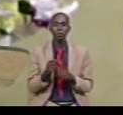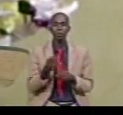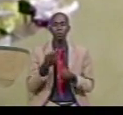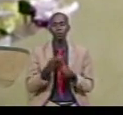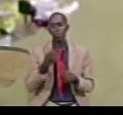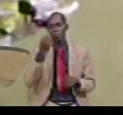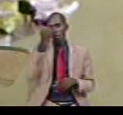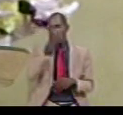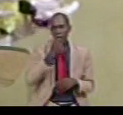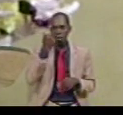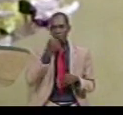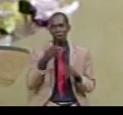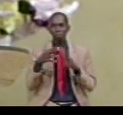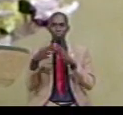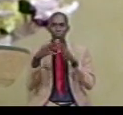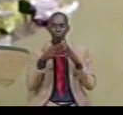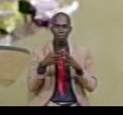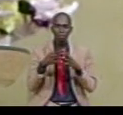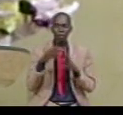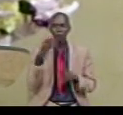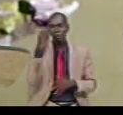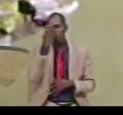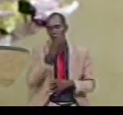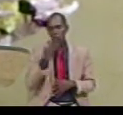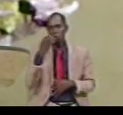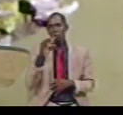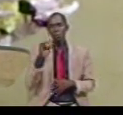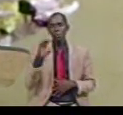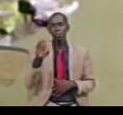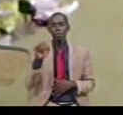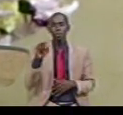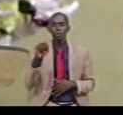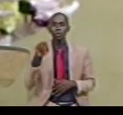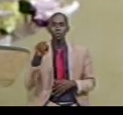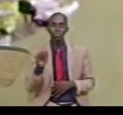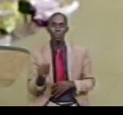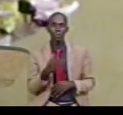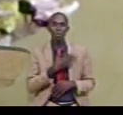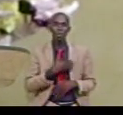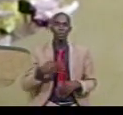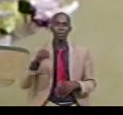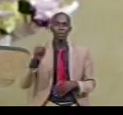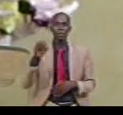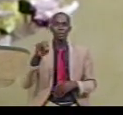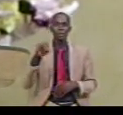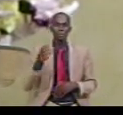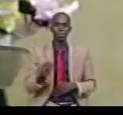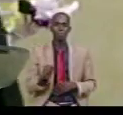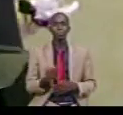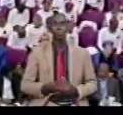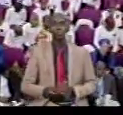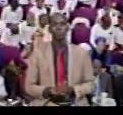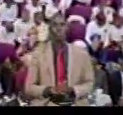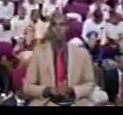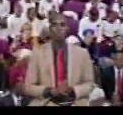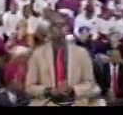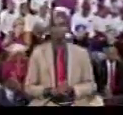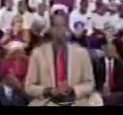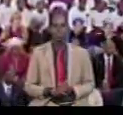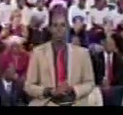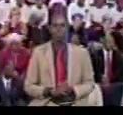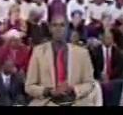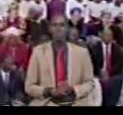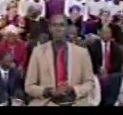Africa, the Americas, Europe, Oceania, and Asia. Happy listening.